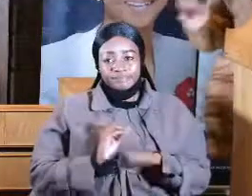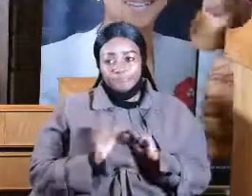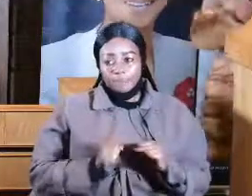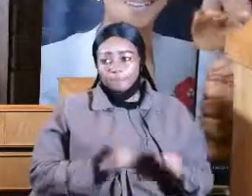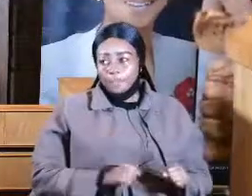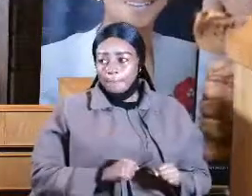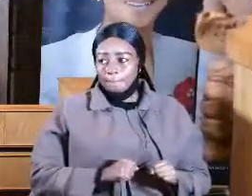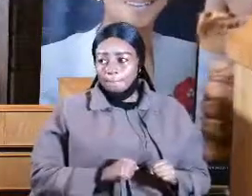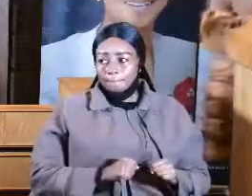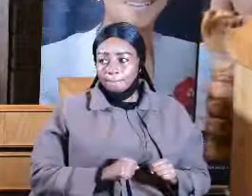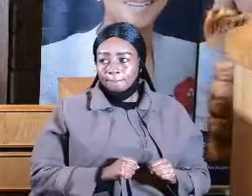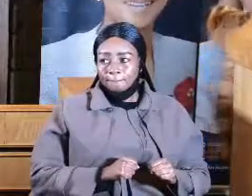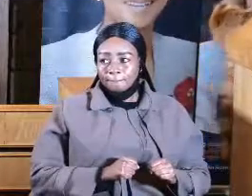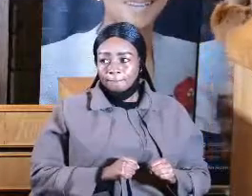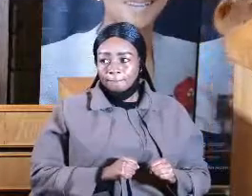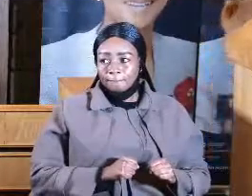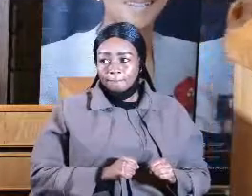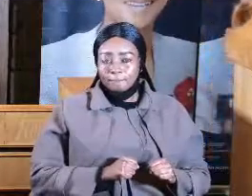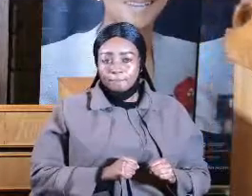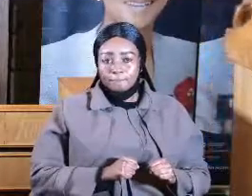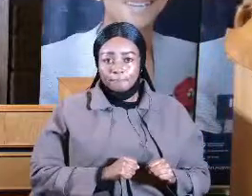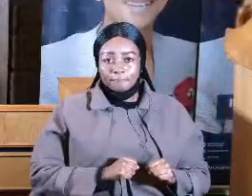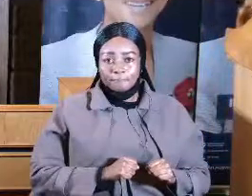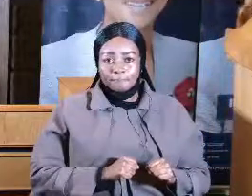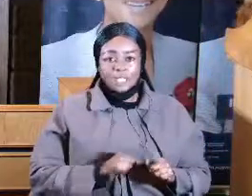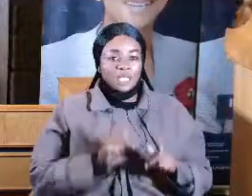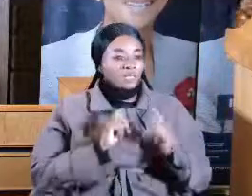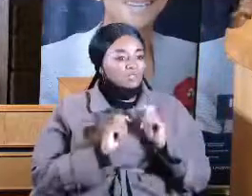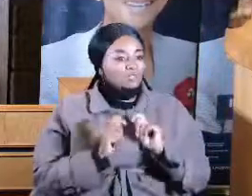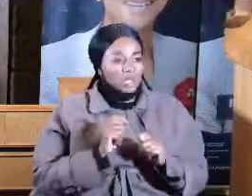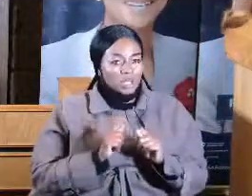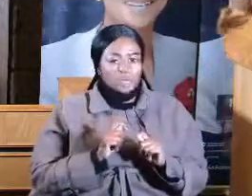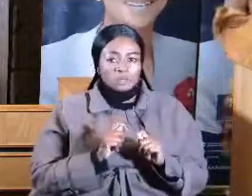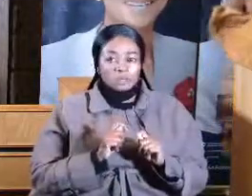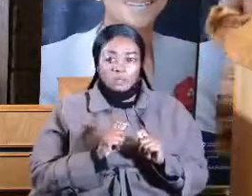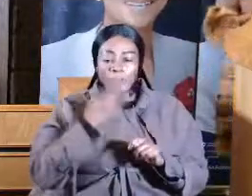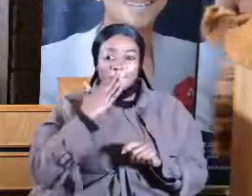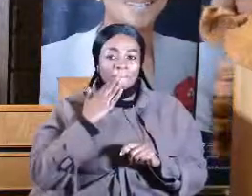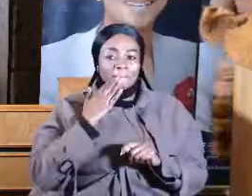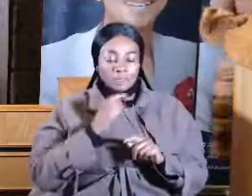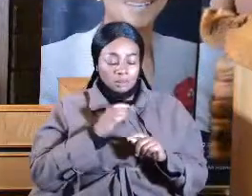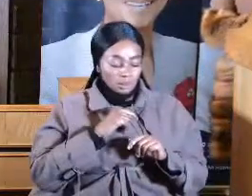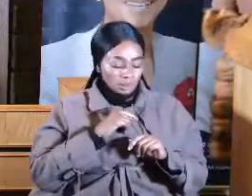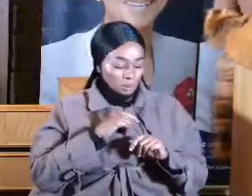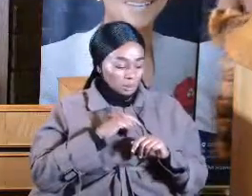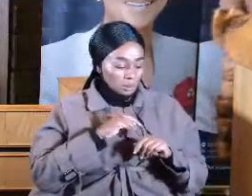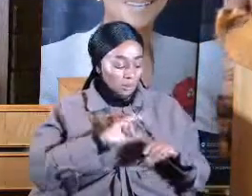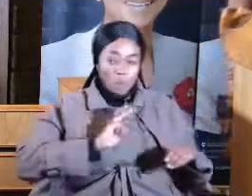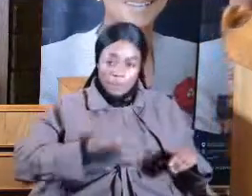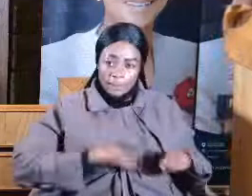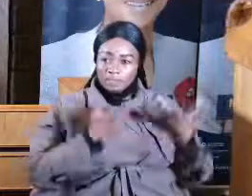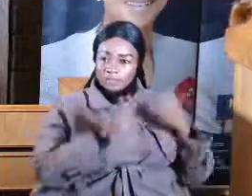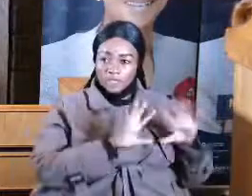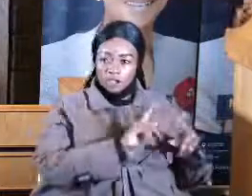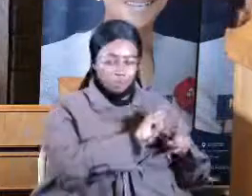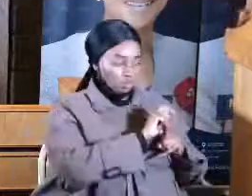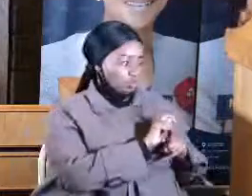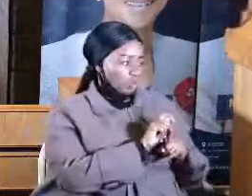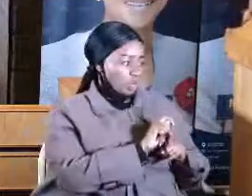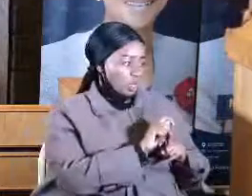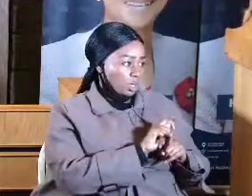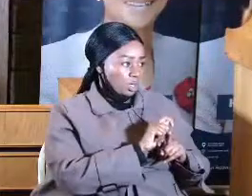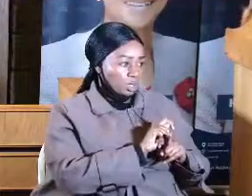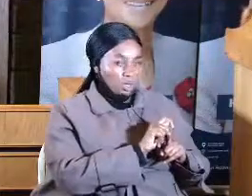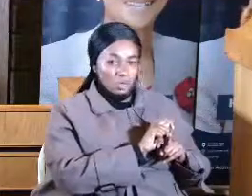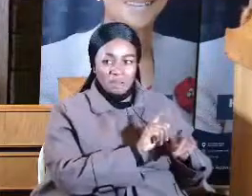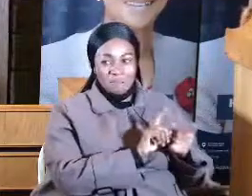I'm sure you have heard how many times women were being trained in transport, but there is less or